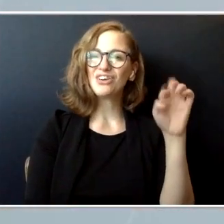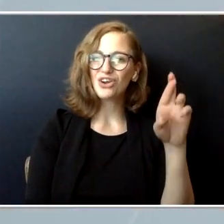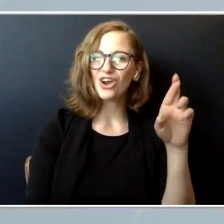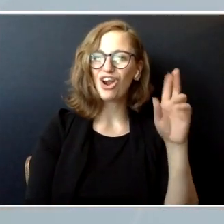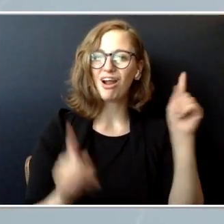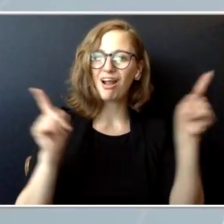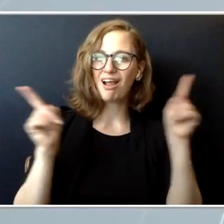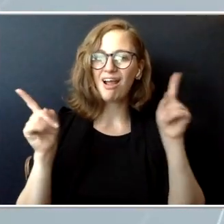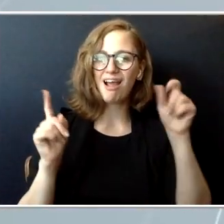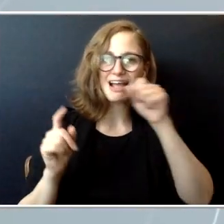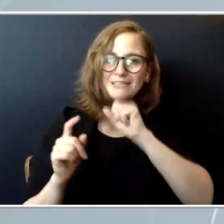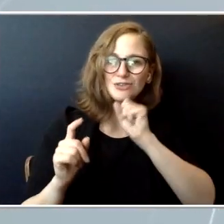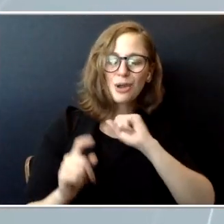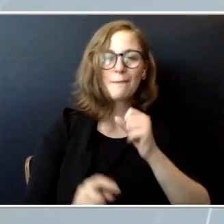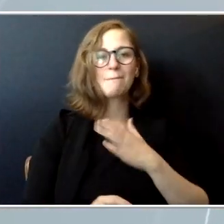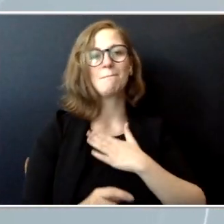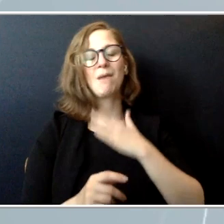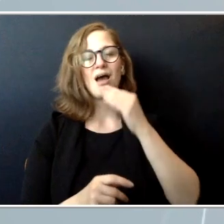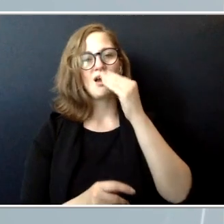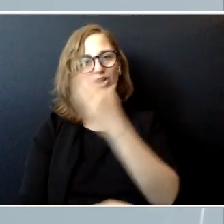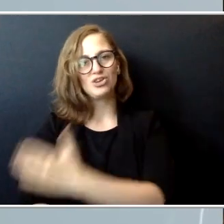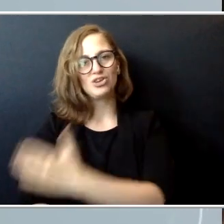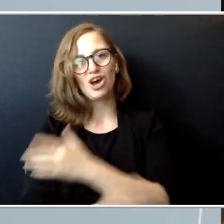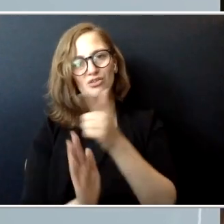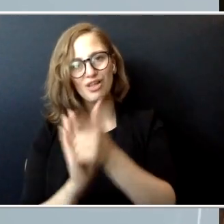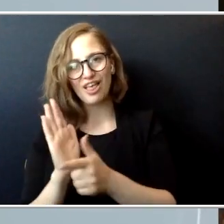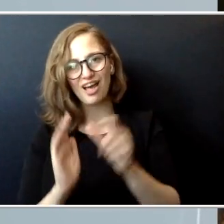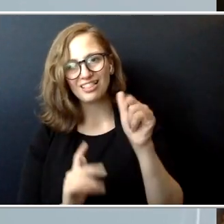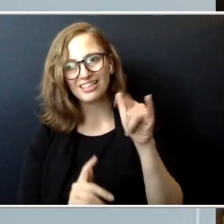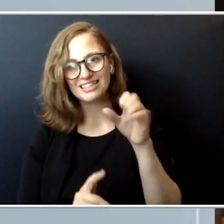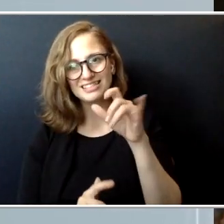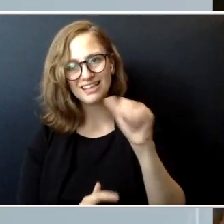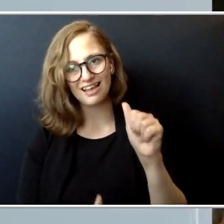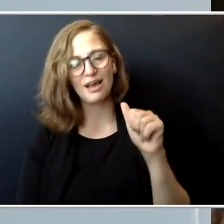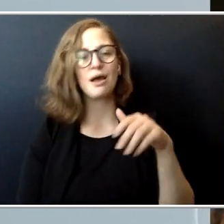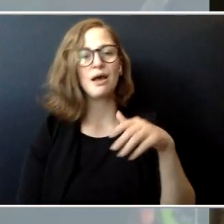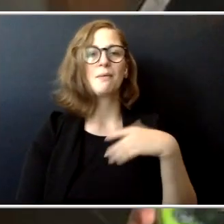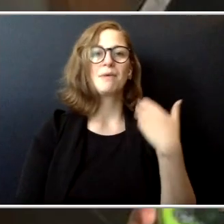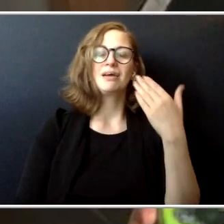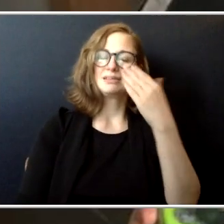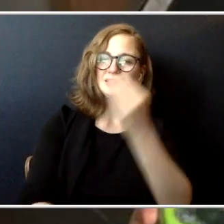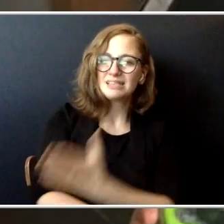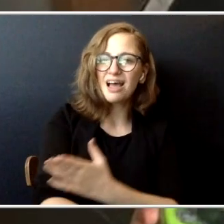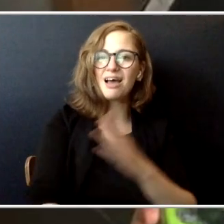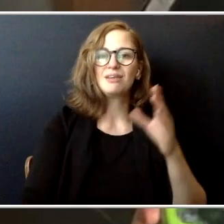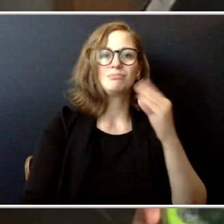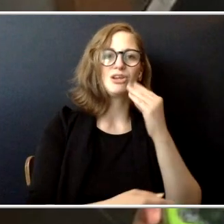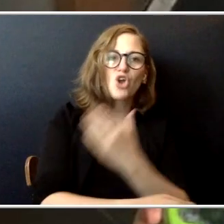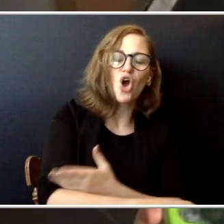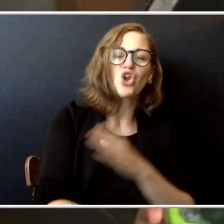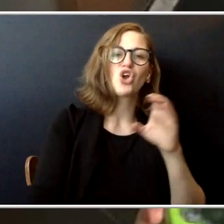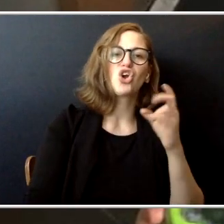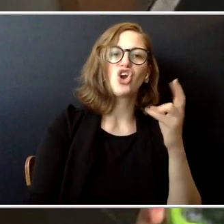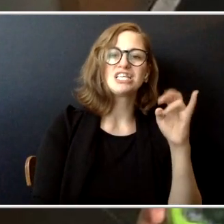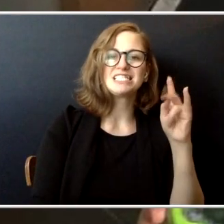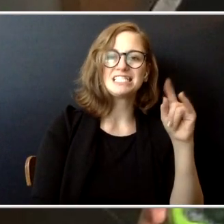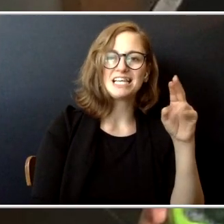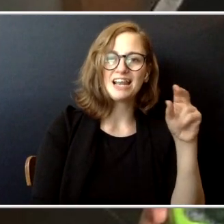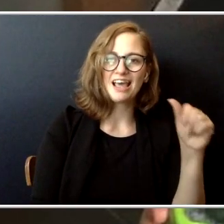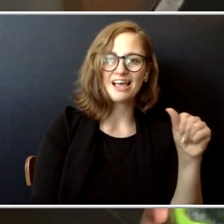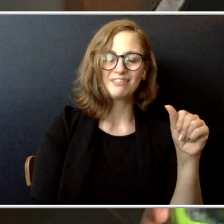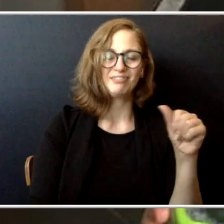my daughter-in-law Alyssa, my son, my daughter Christina. What a beautiful family. And do you feel like you're finally back to making